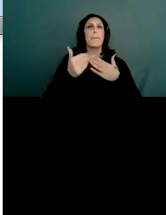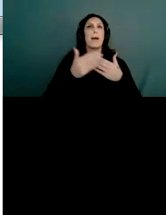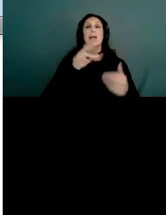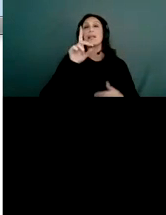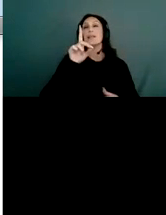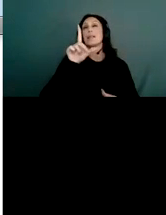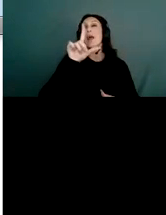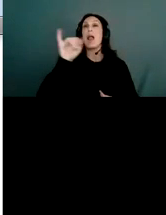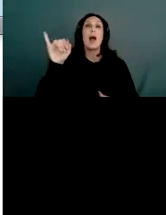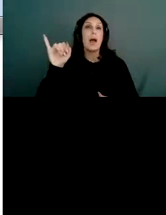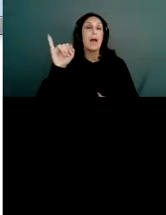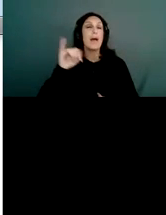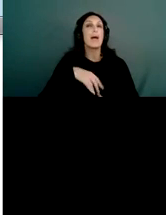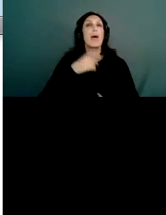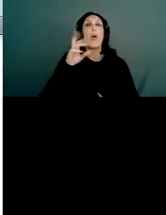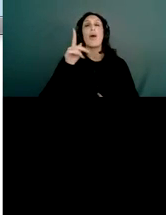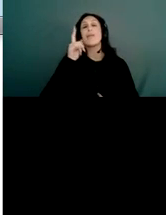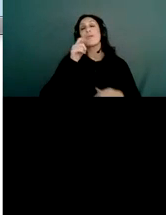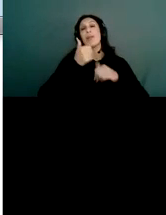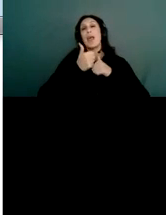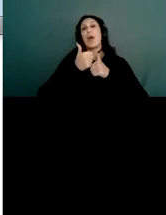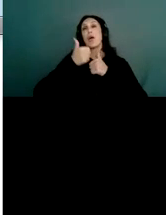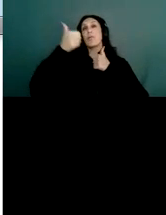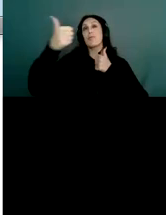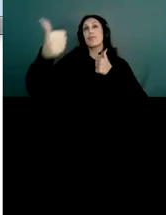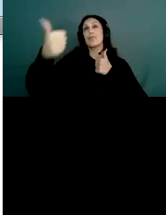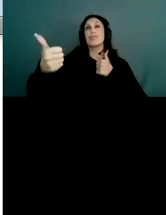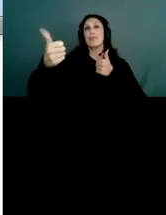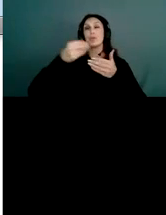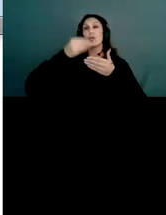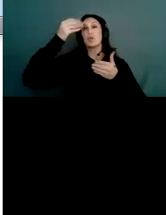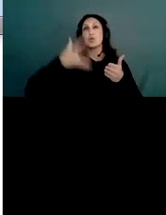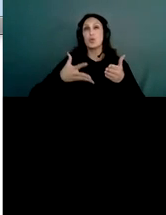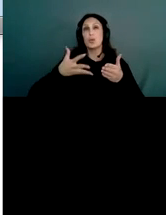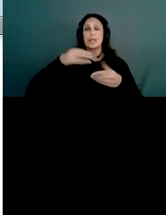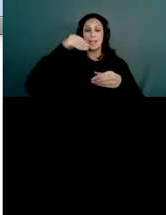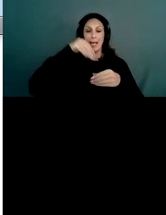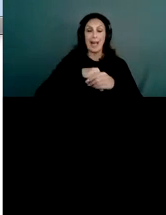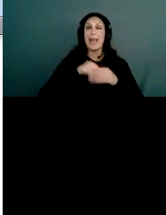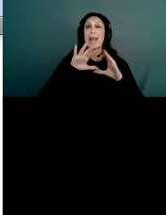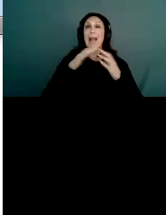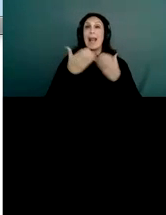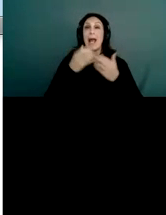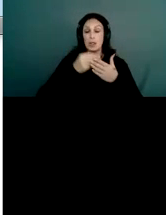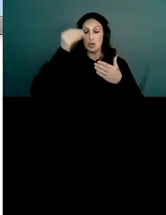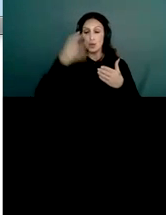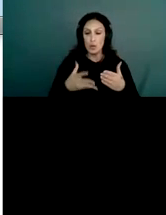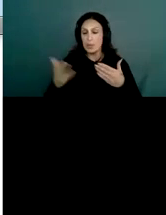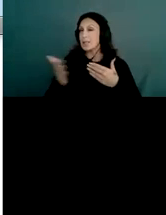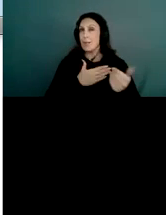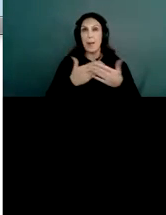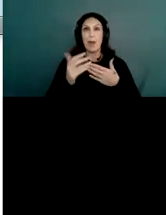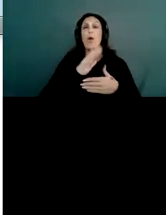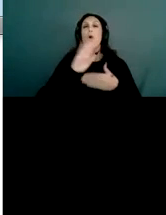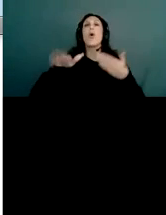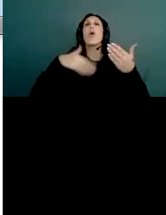or not, or if they are virtual students or home-based students or in-person students. So all students do have access through their